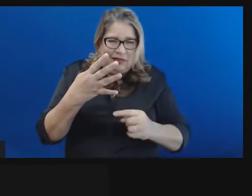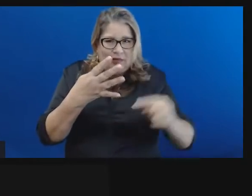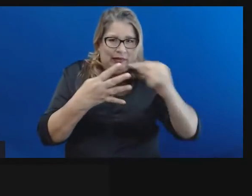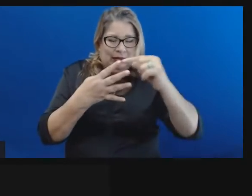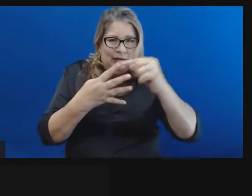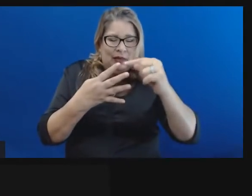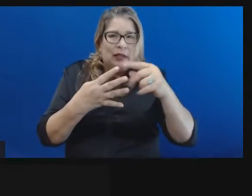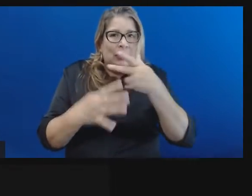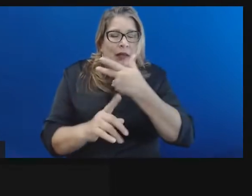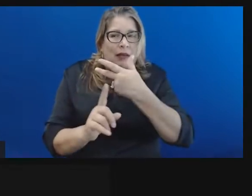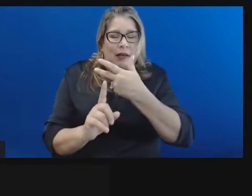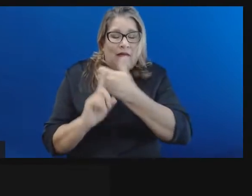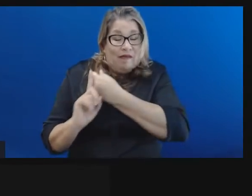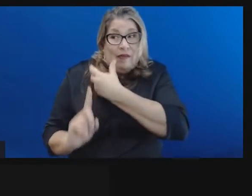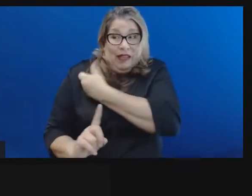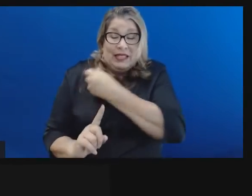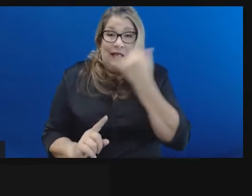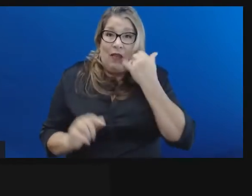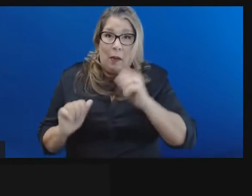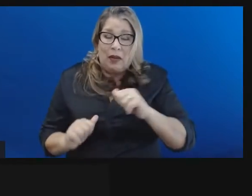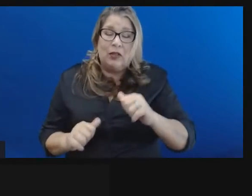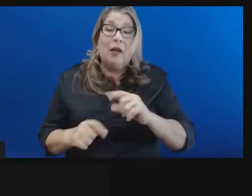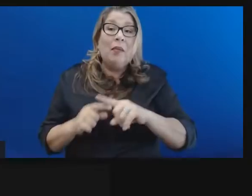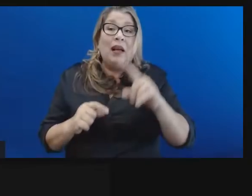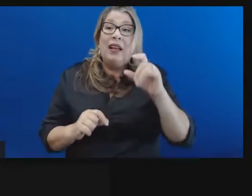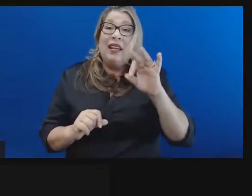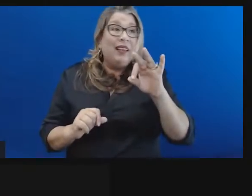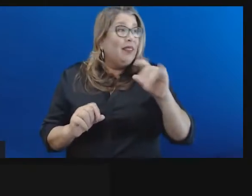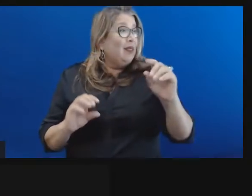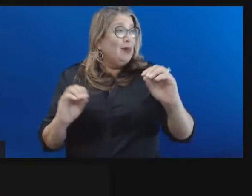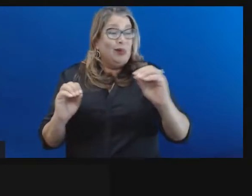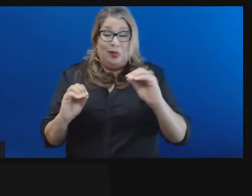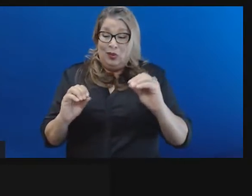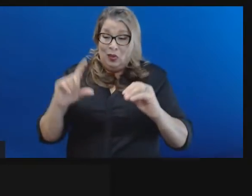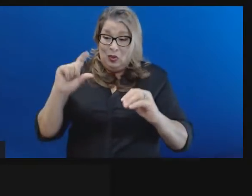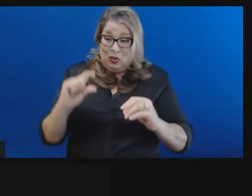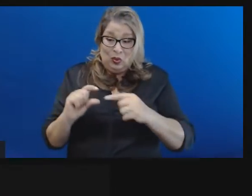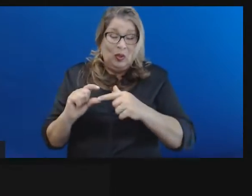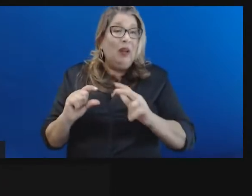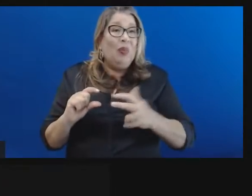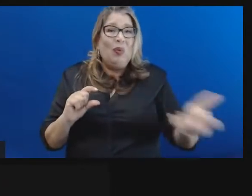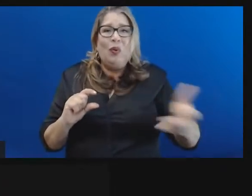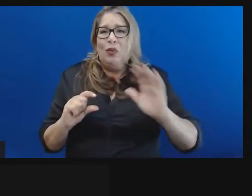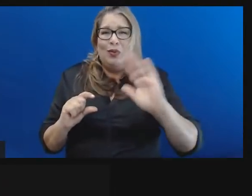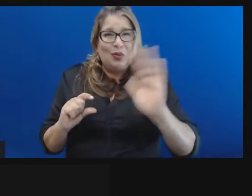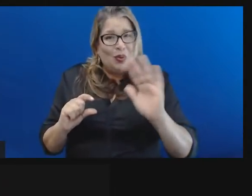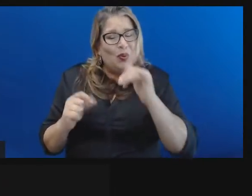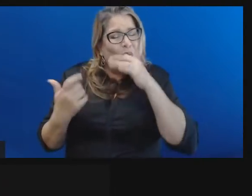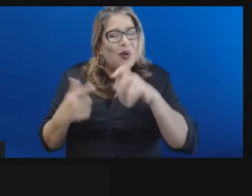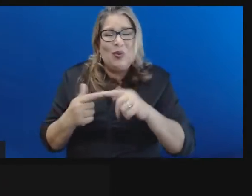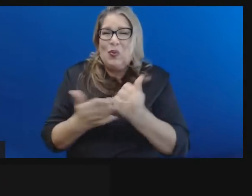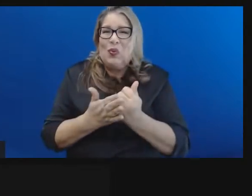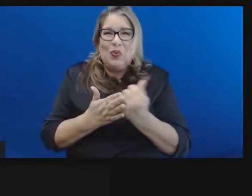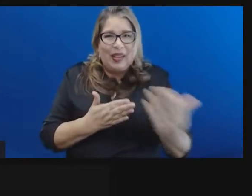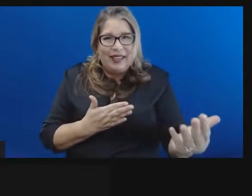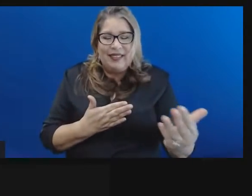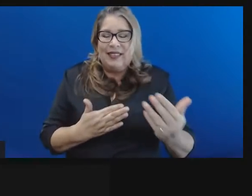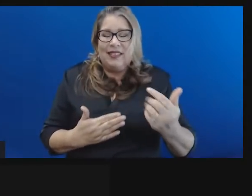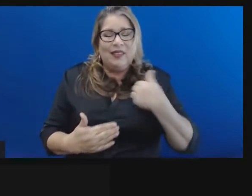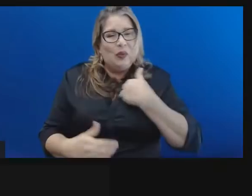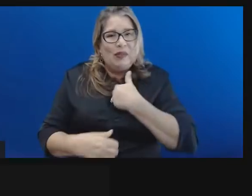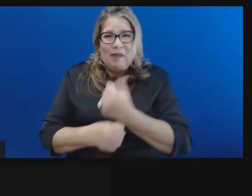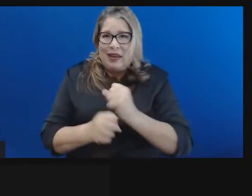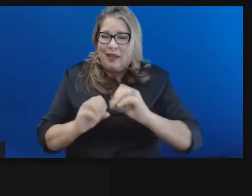by all means, don't waste vaccine. We've tried to make that message very clear. We've talked about on the enforcement